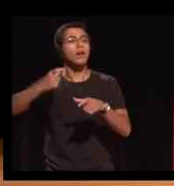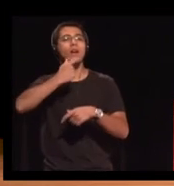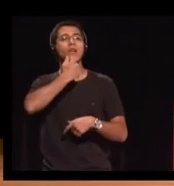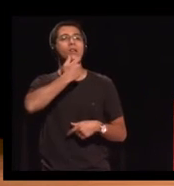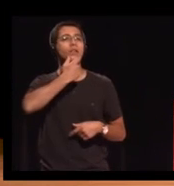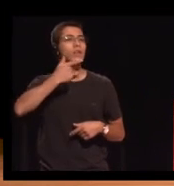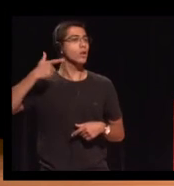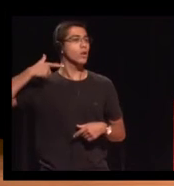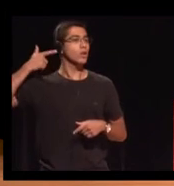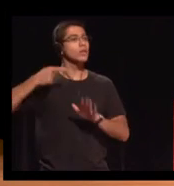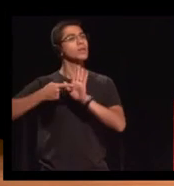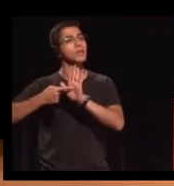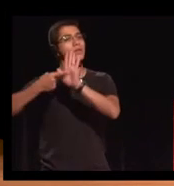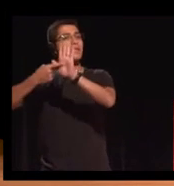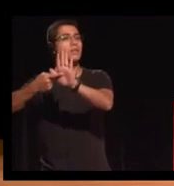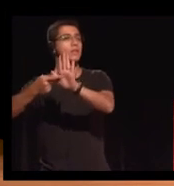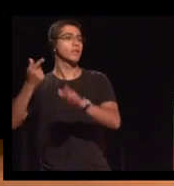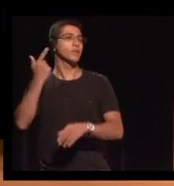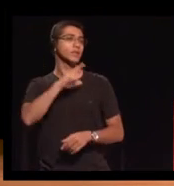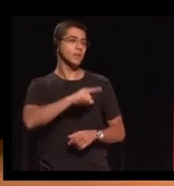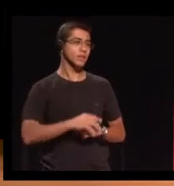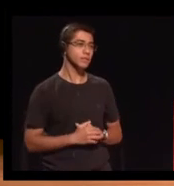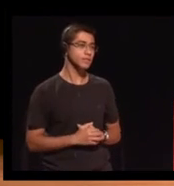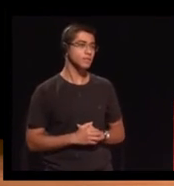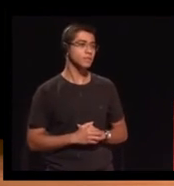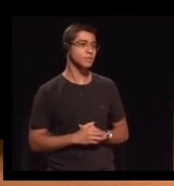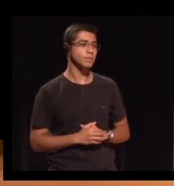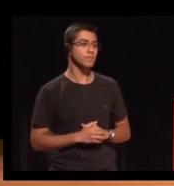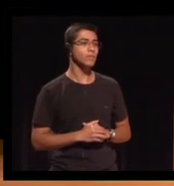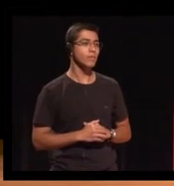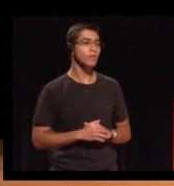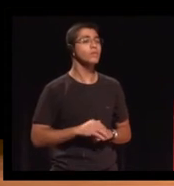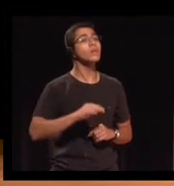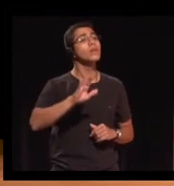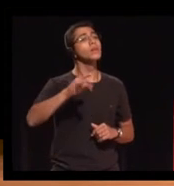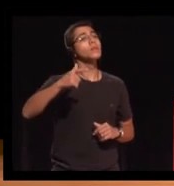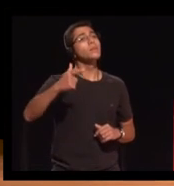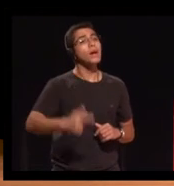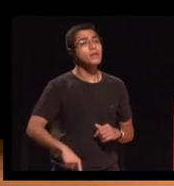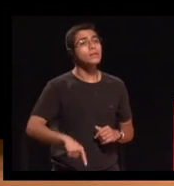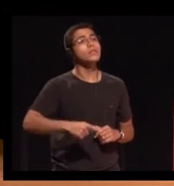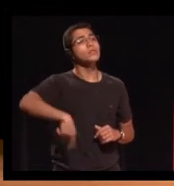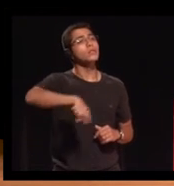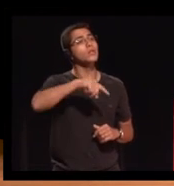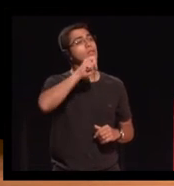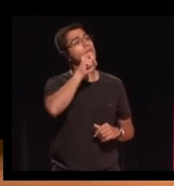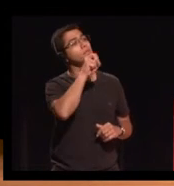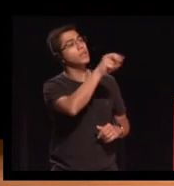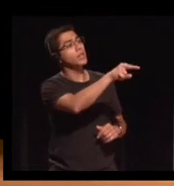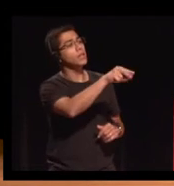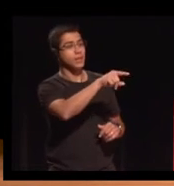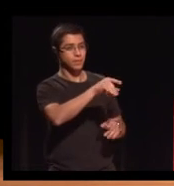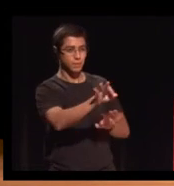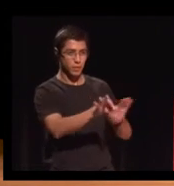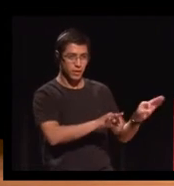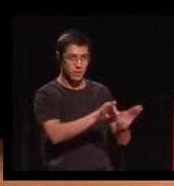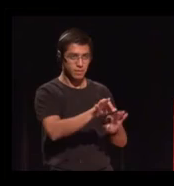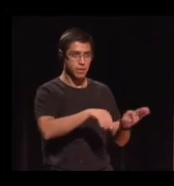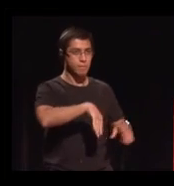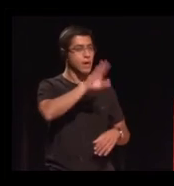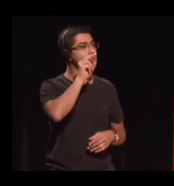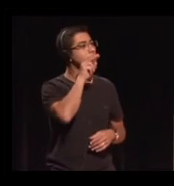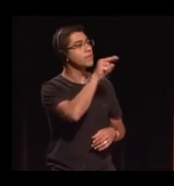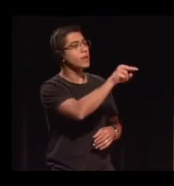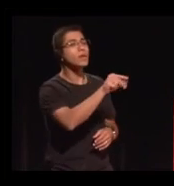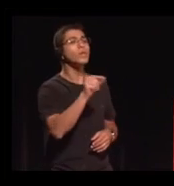this. Now, this brings me to maybe the most visible part of the ThoughtWorks Arts program, for those who know about it, is the residency.